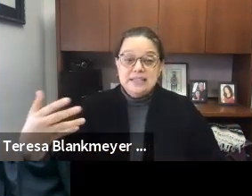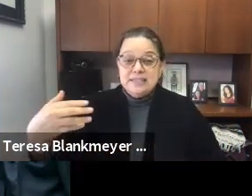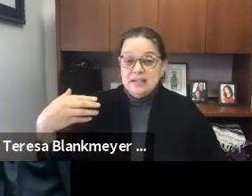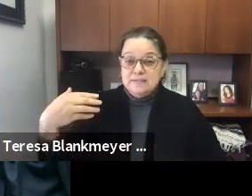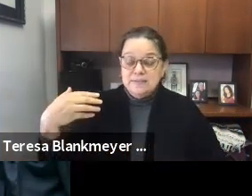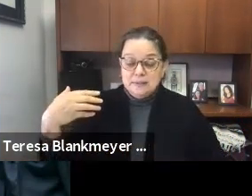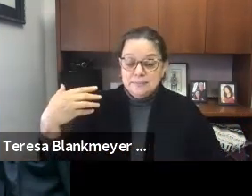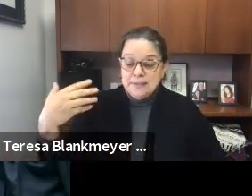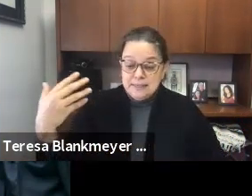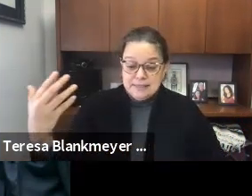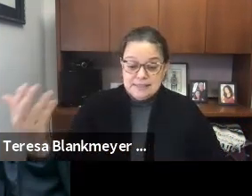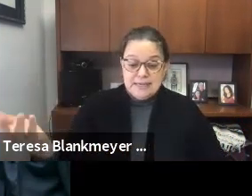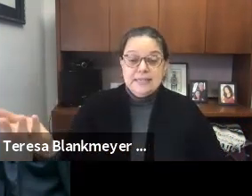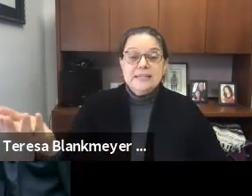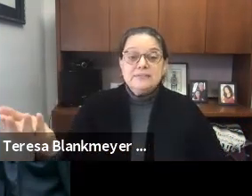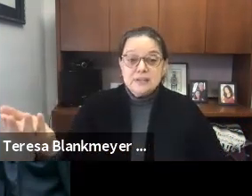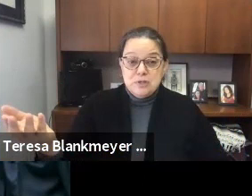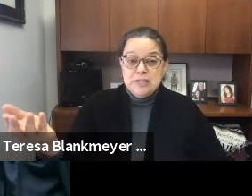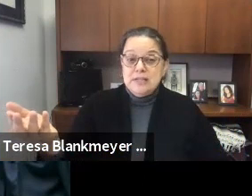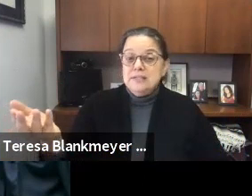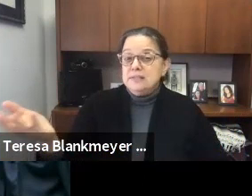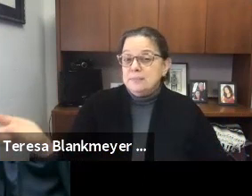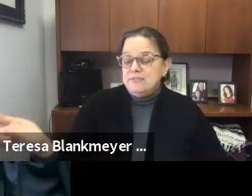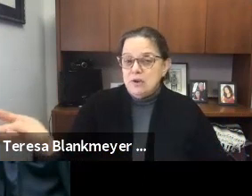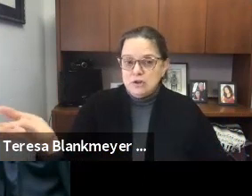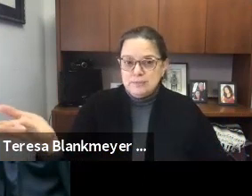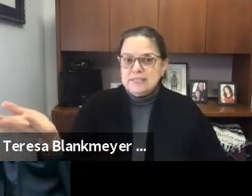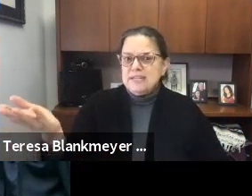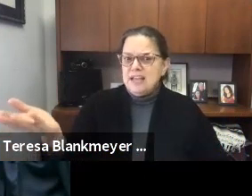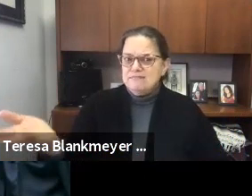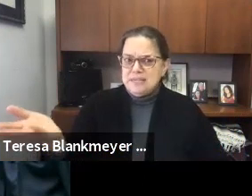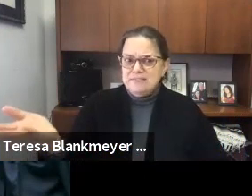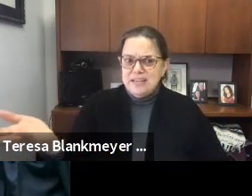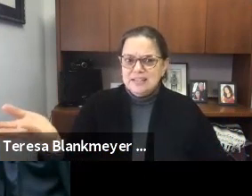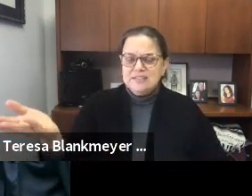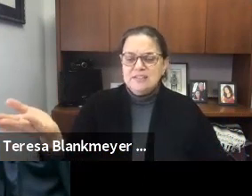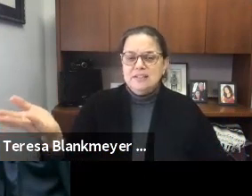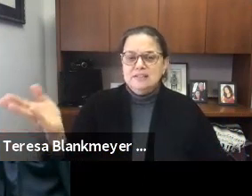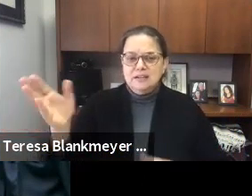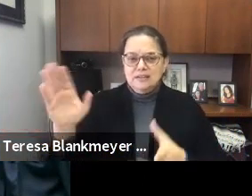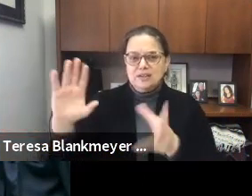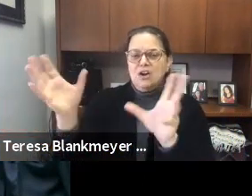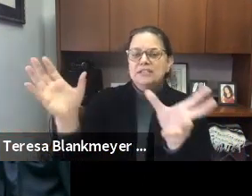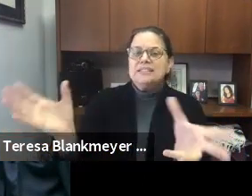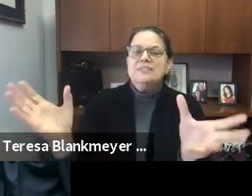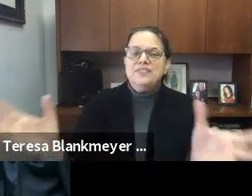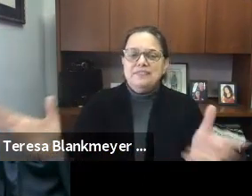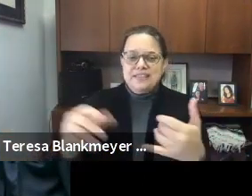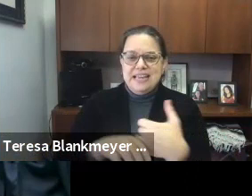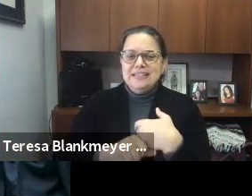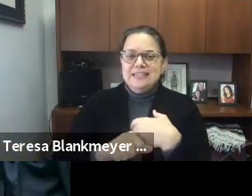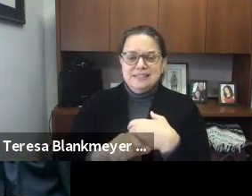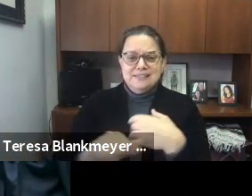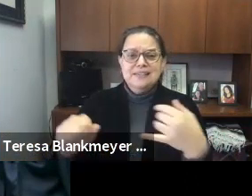the case of the signing deaf community, some of the arguments that have been advanced in the context of